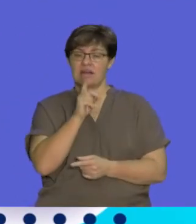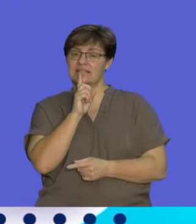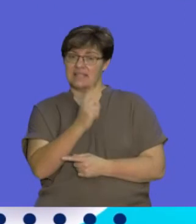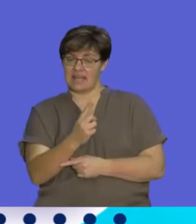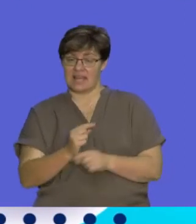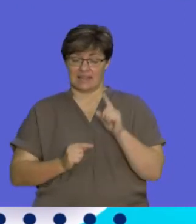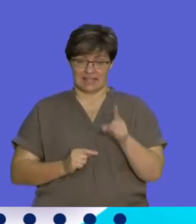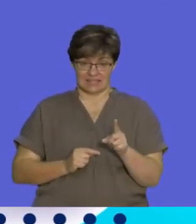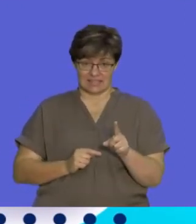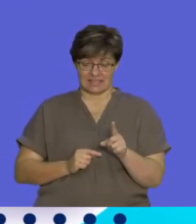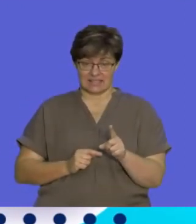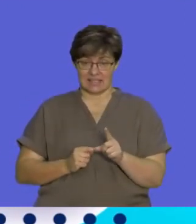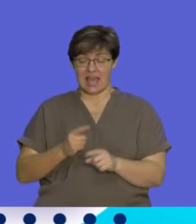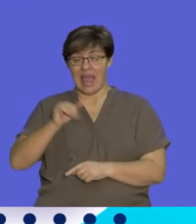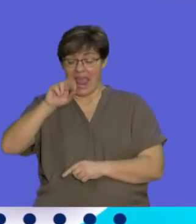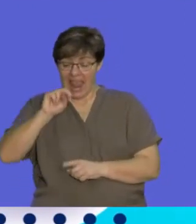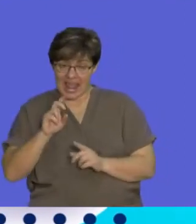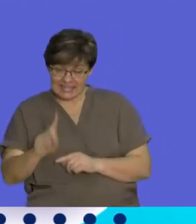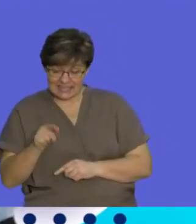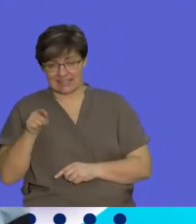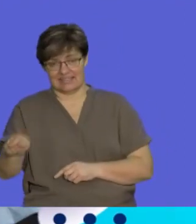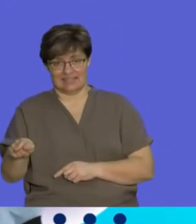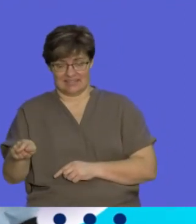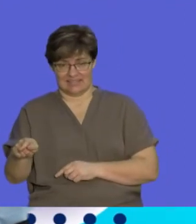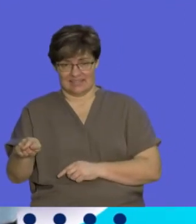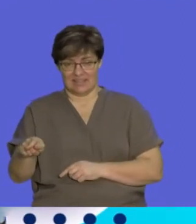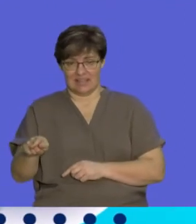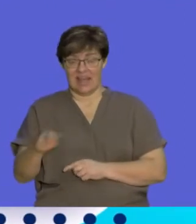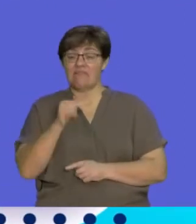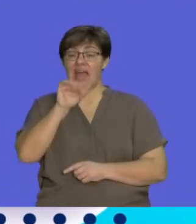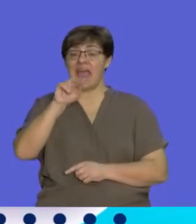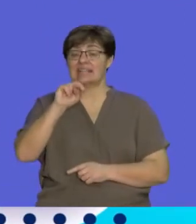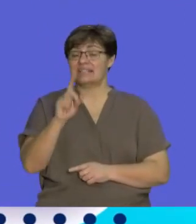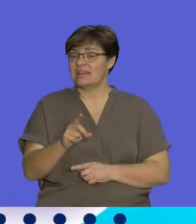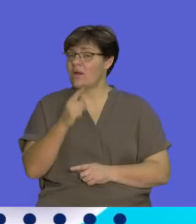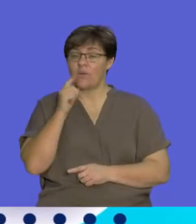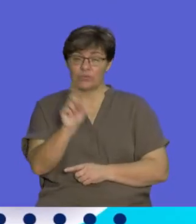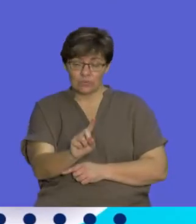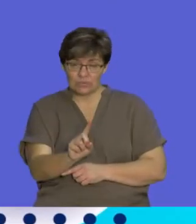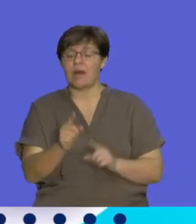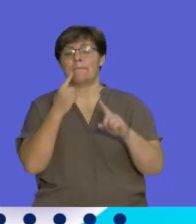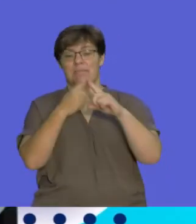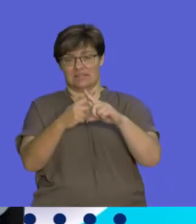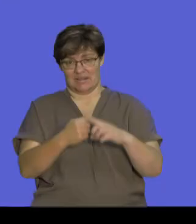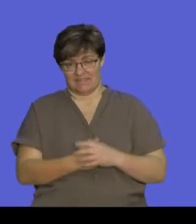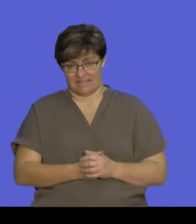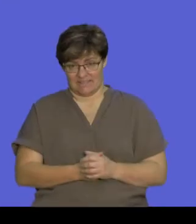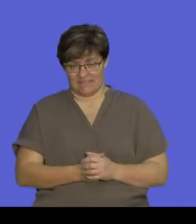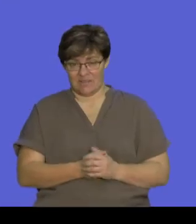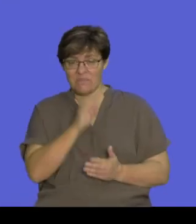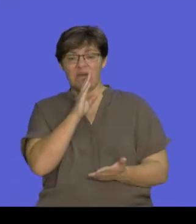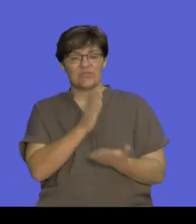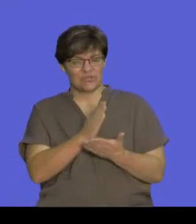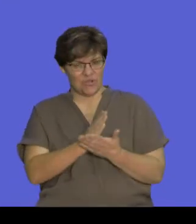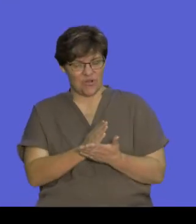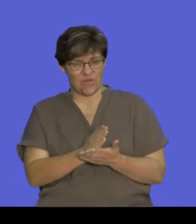this one and that one, and whenever we have an and, we multiply. So let's make sure that we've got